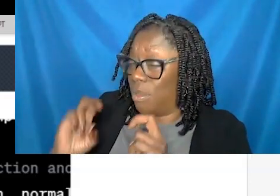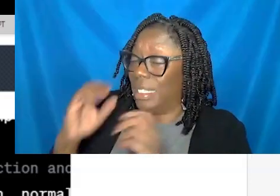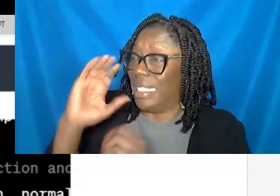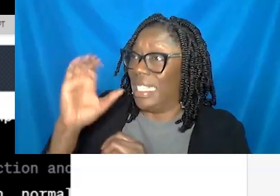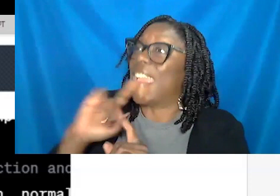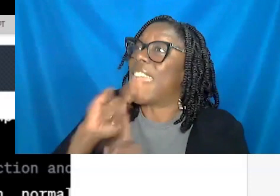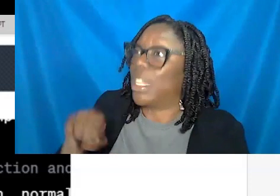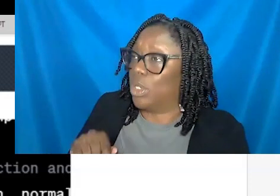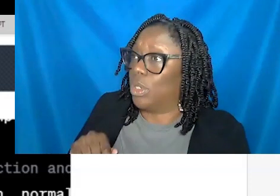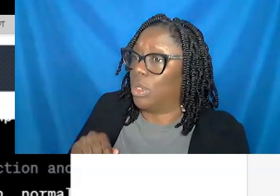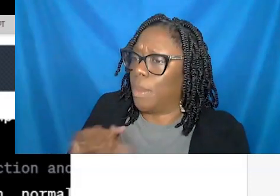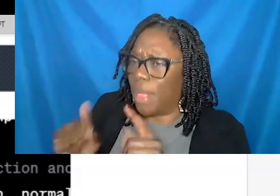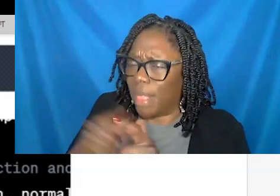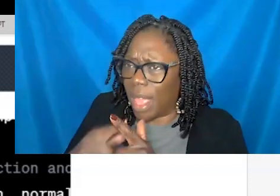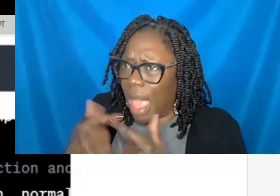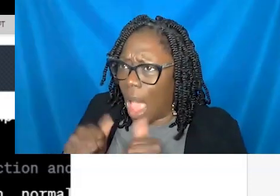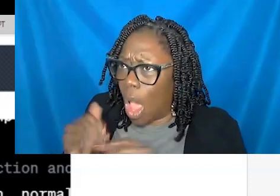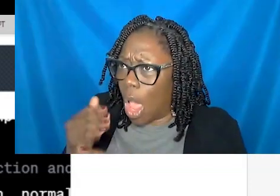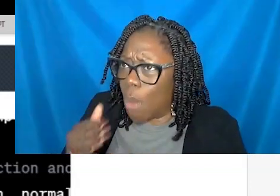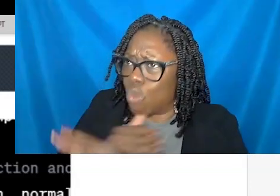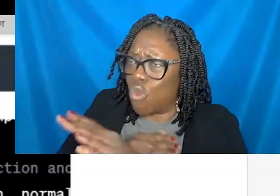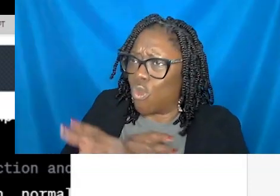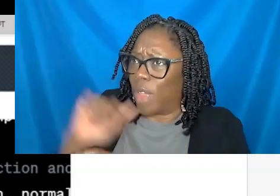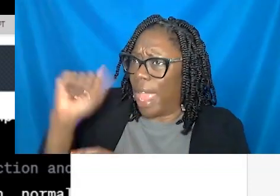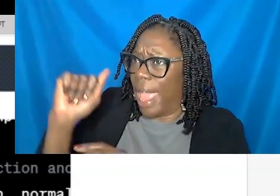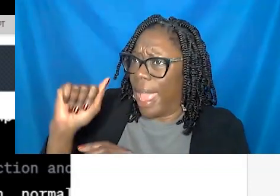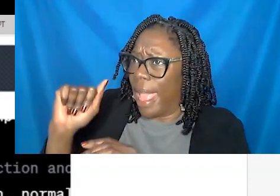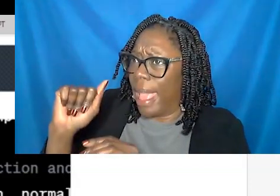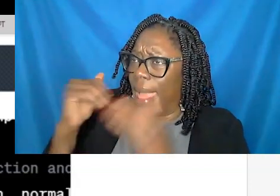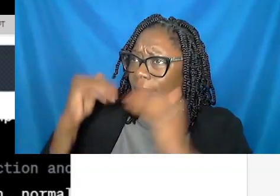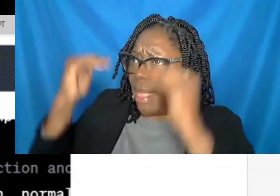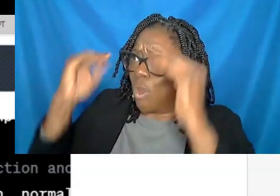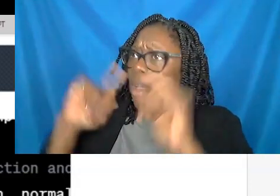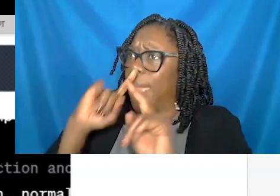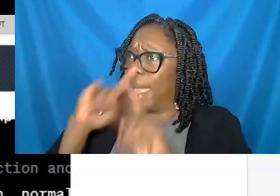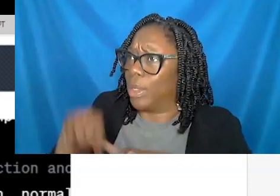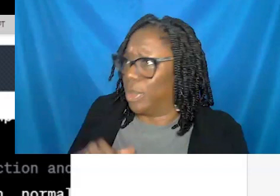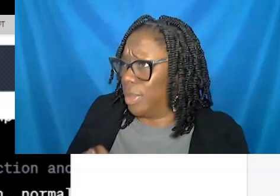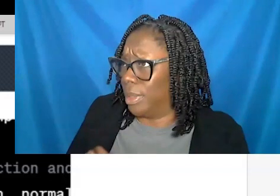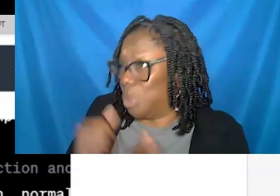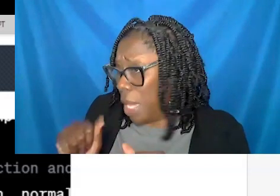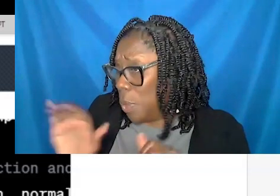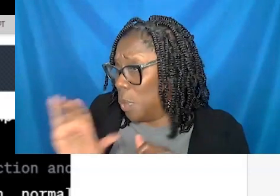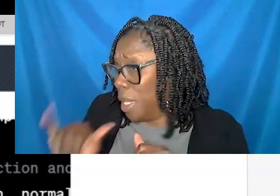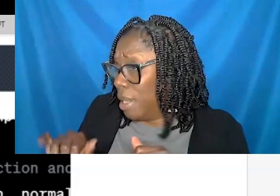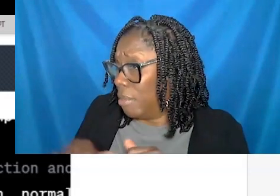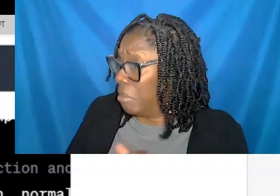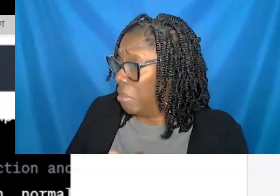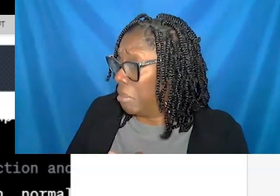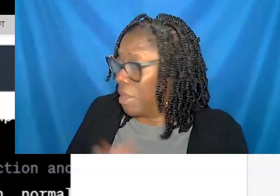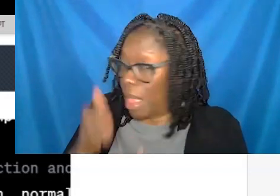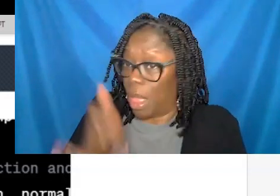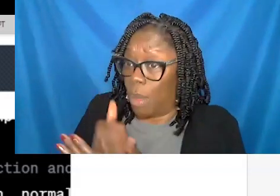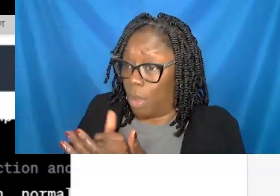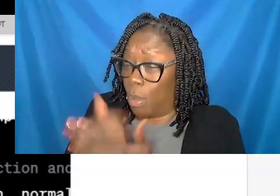to make it an A-level answer? And use that prompt to take your course information that you taught your students and help